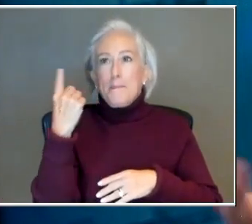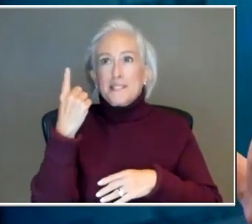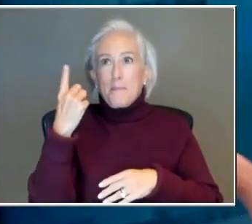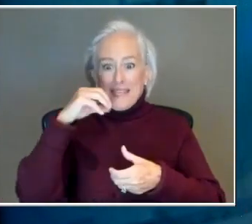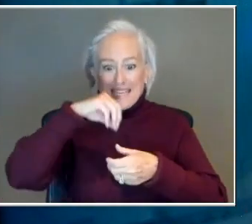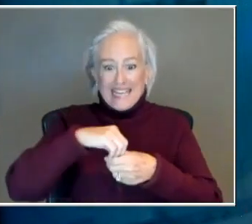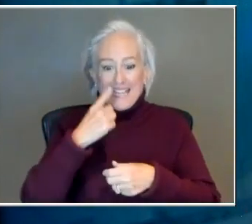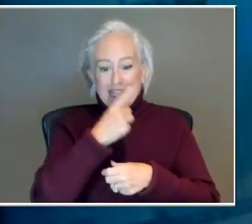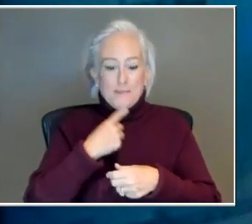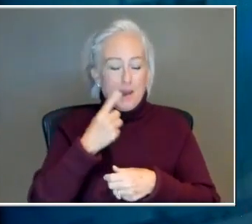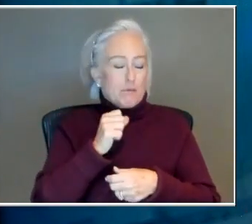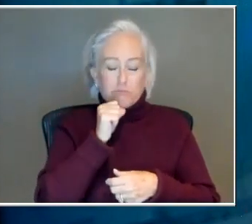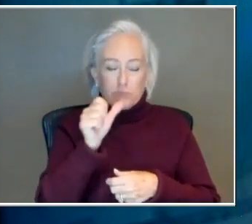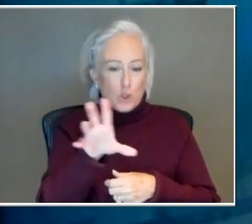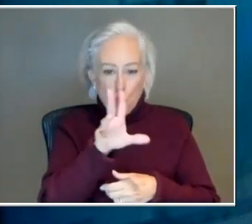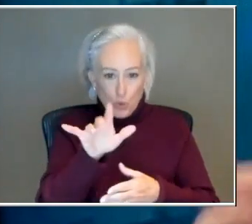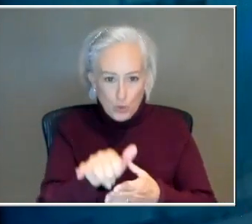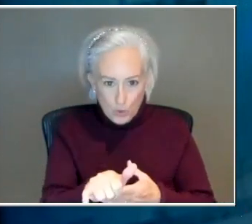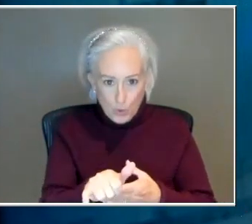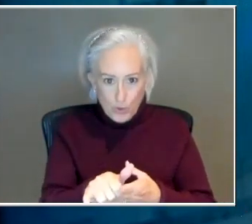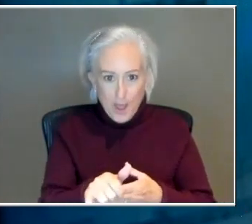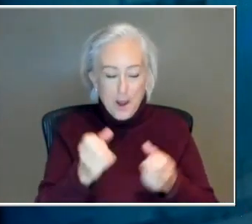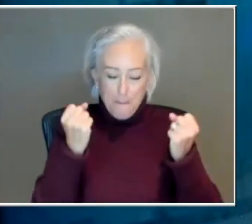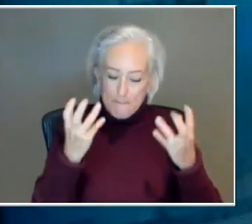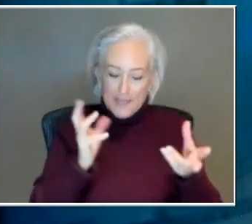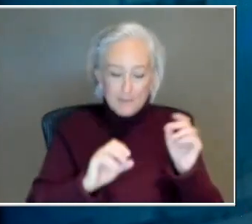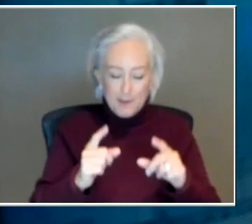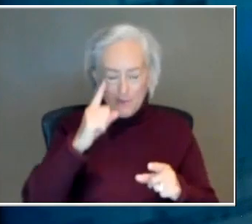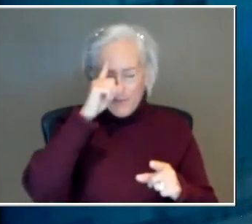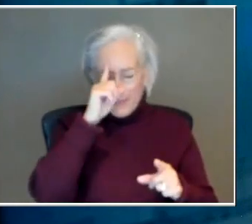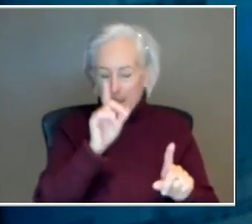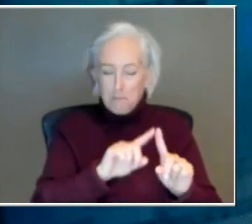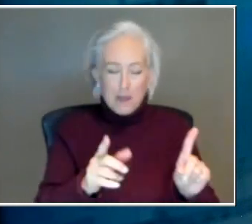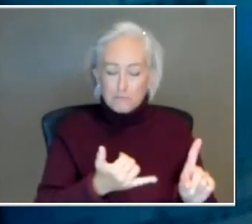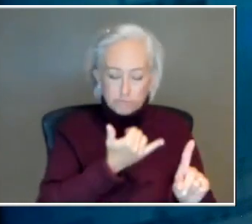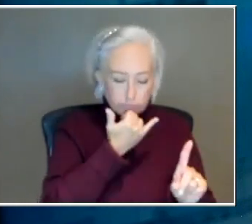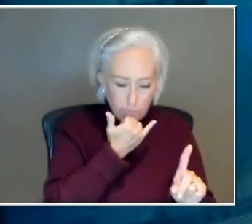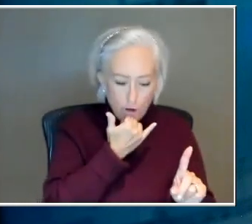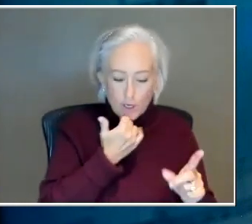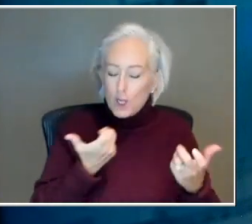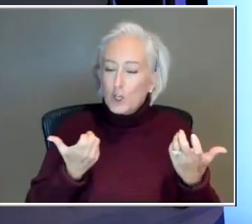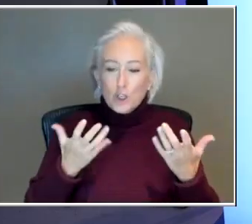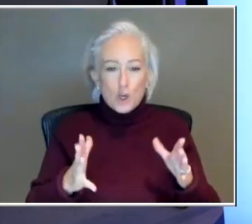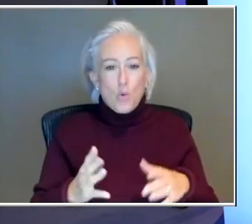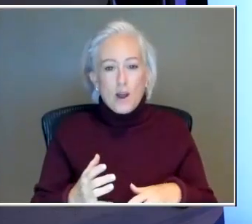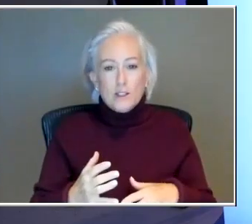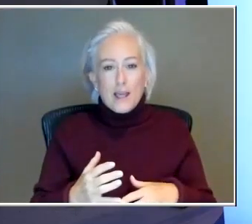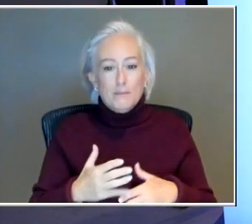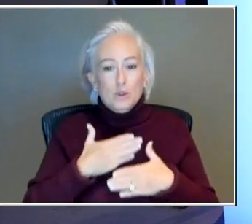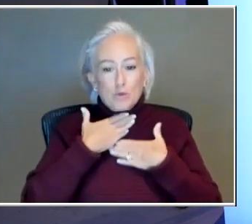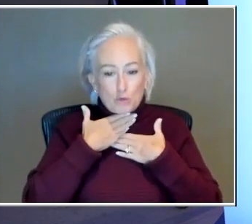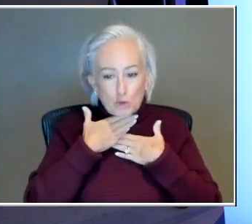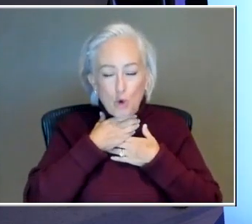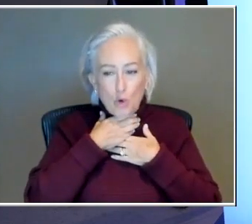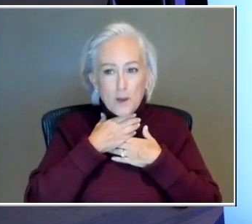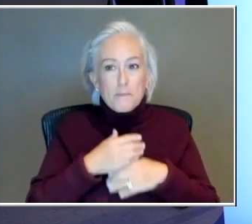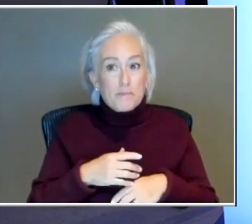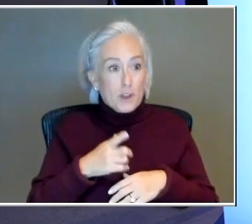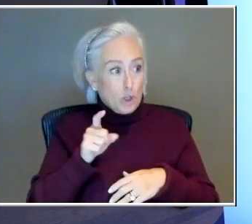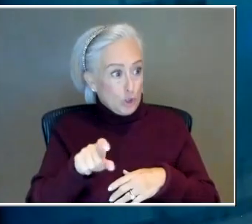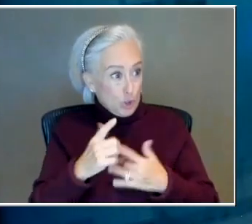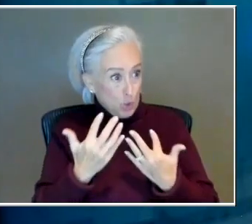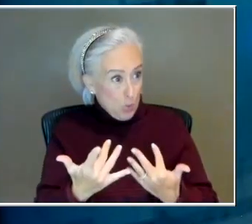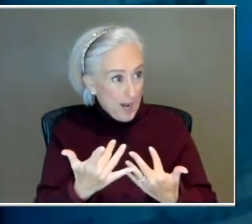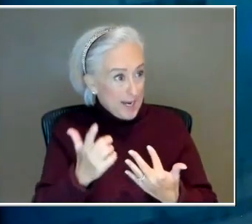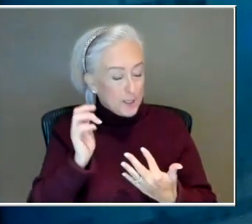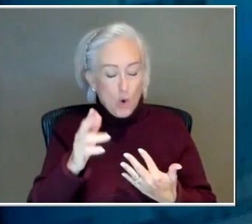we're more worried that they're going to choke on whatever you put in their mouth rather than protect them. Okay, wait it out or call 911? So most